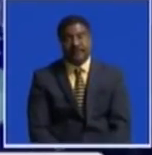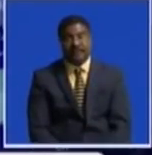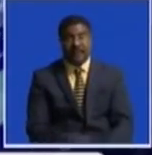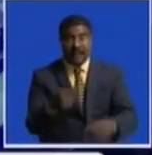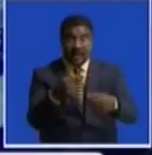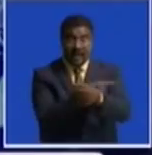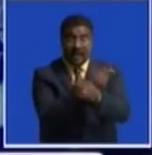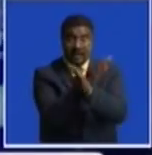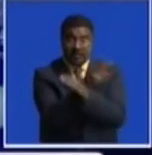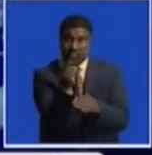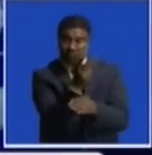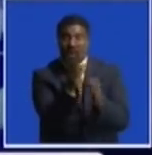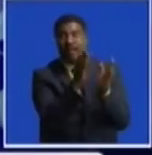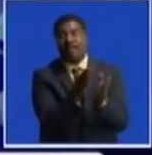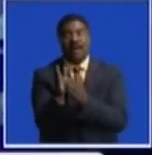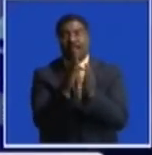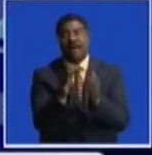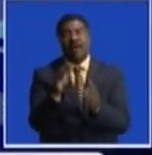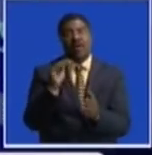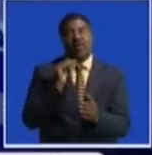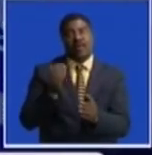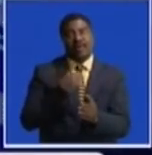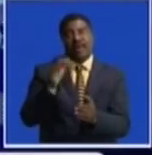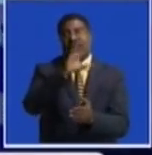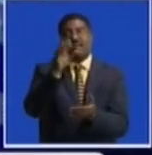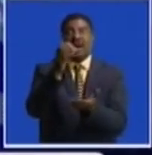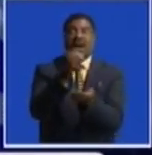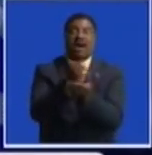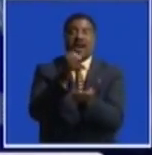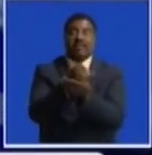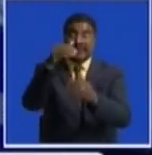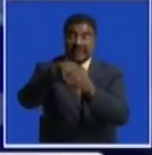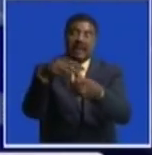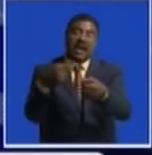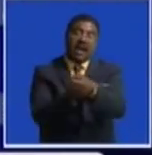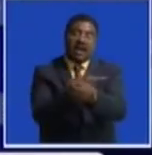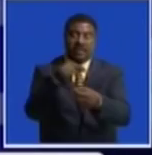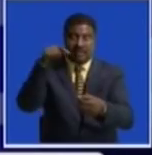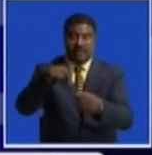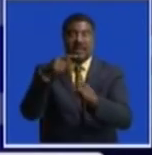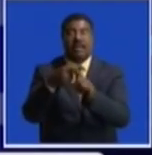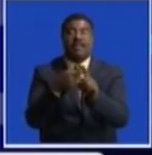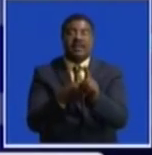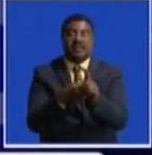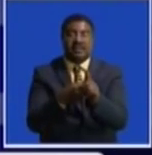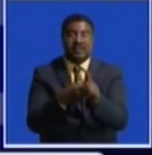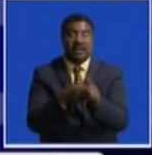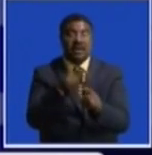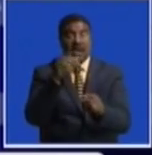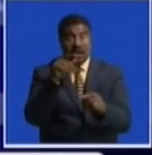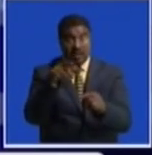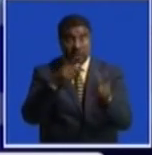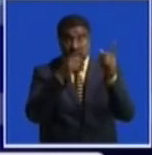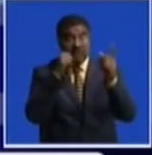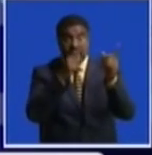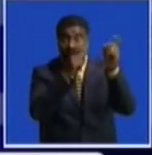Ghana and Zambia were both preparing for the Women AFCON set for Ghana later this month. The Shipolopolo are expected to set best in Ivory Coast before